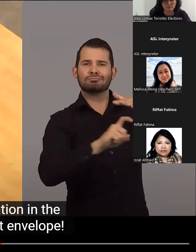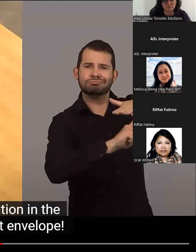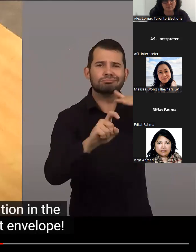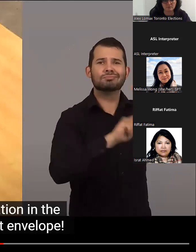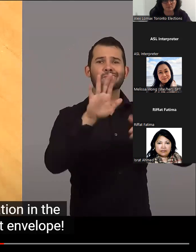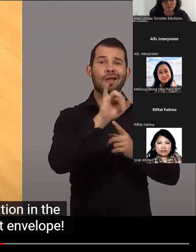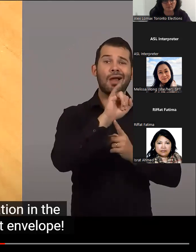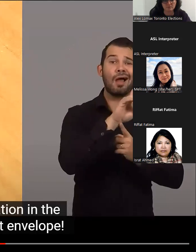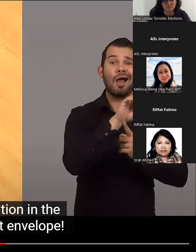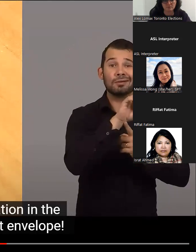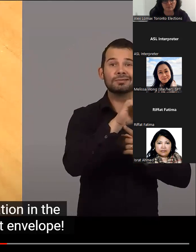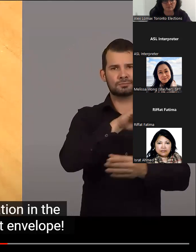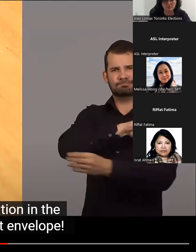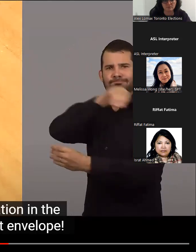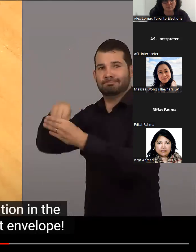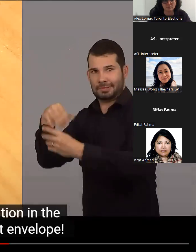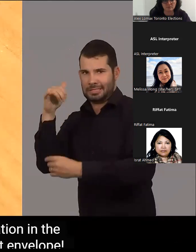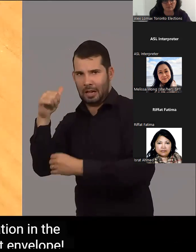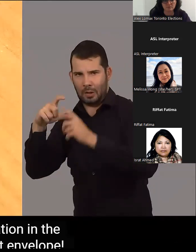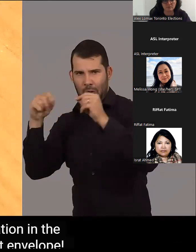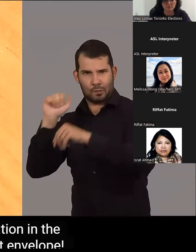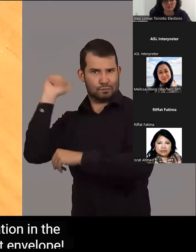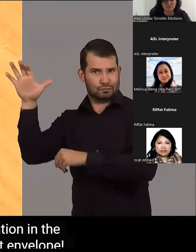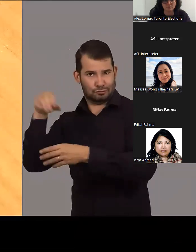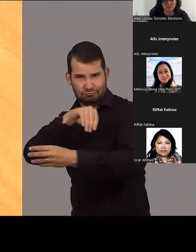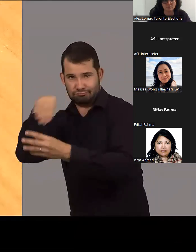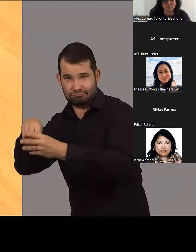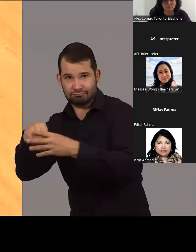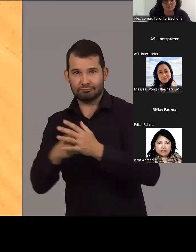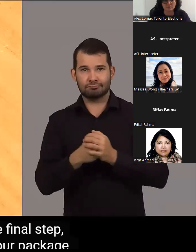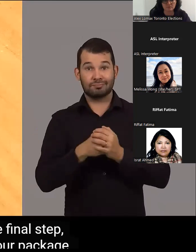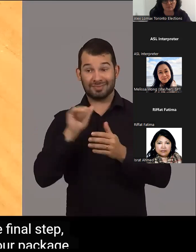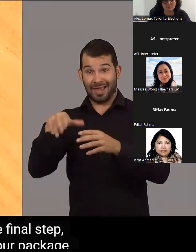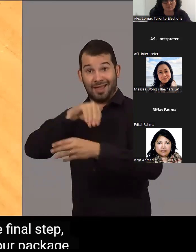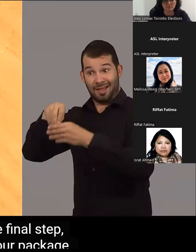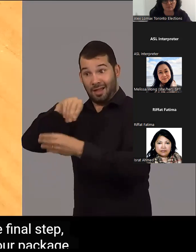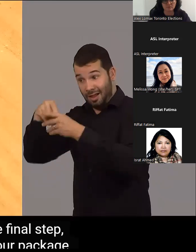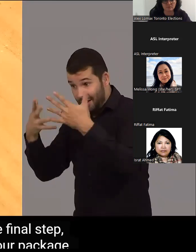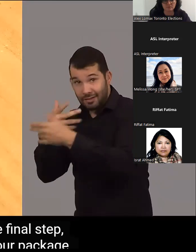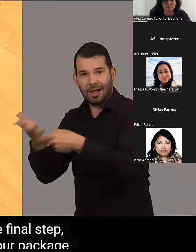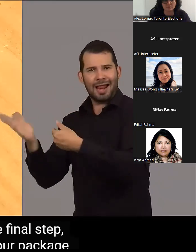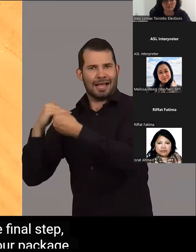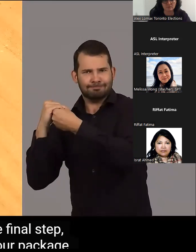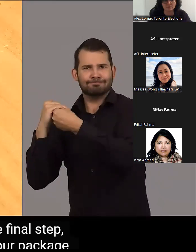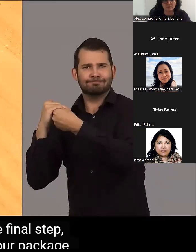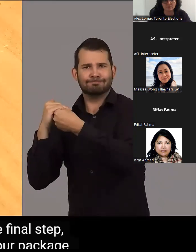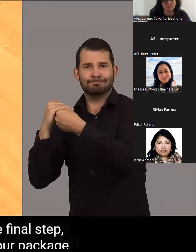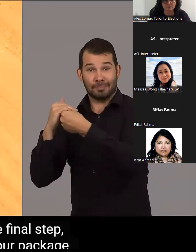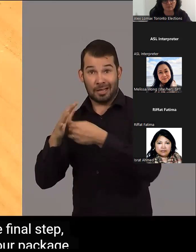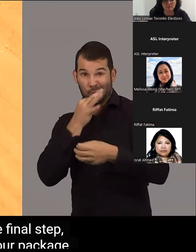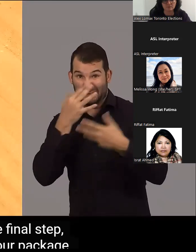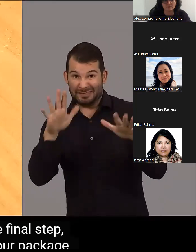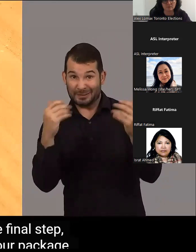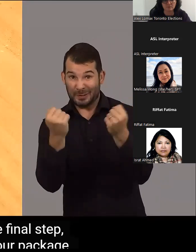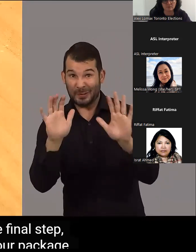identification in the yellow return envelope. Now seal that envelope. Hold tight, you're almost there. It's the final